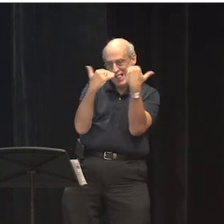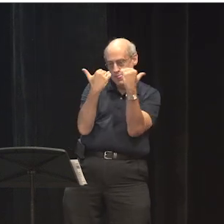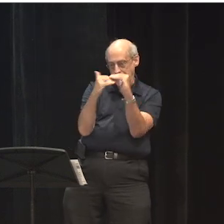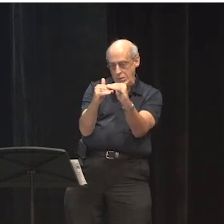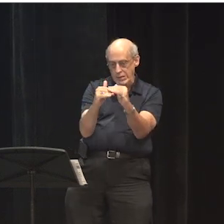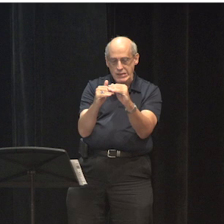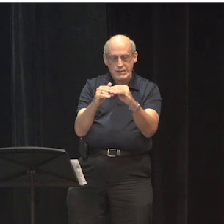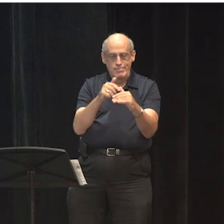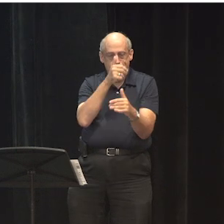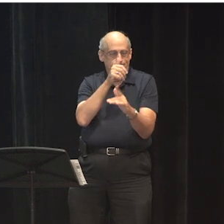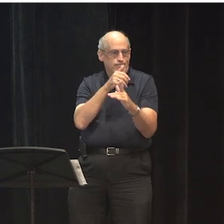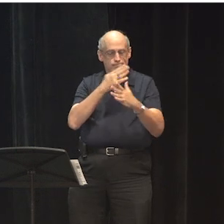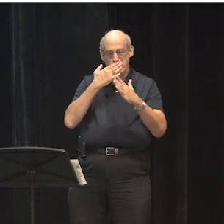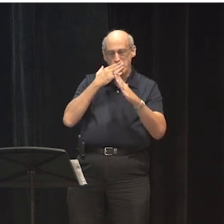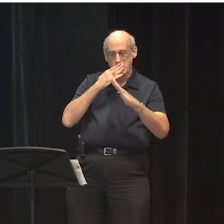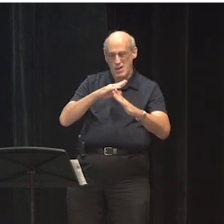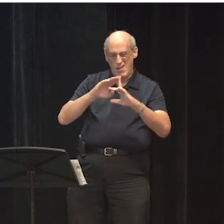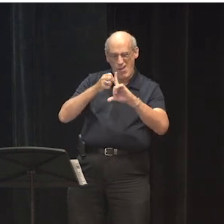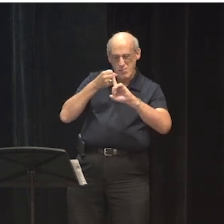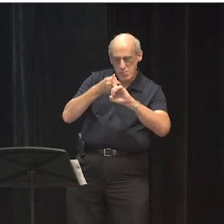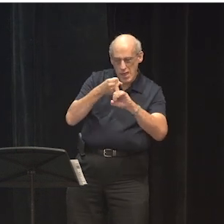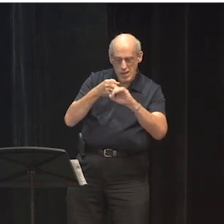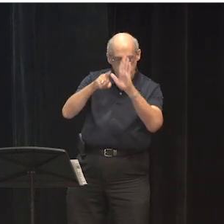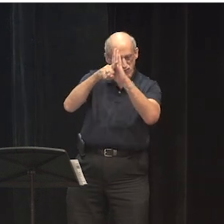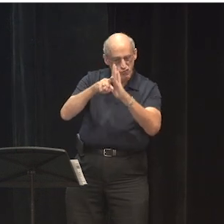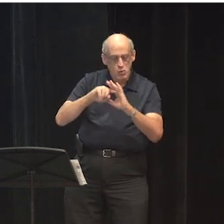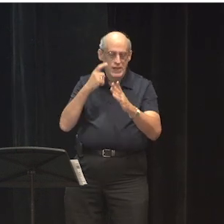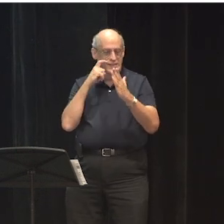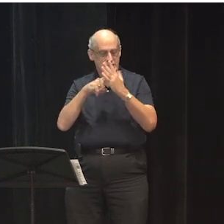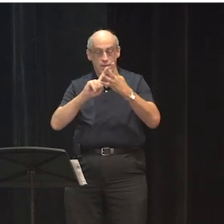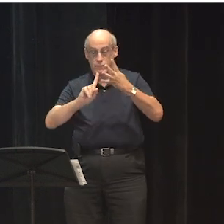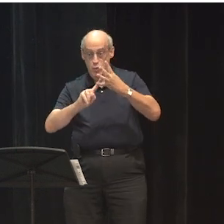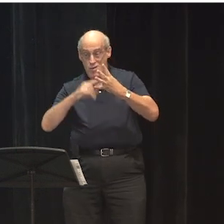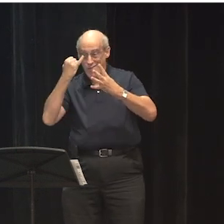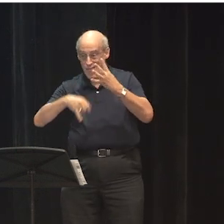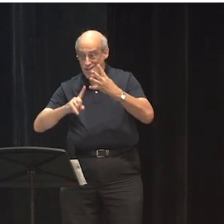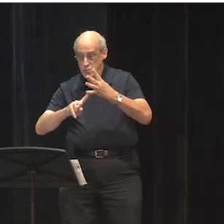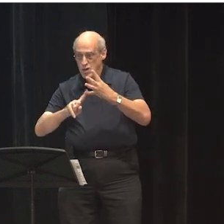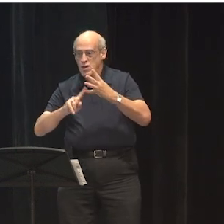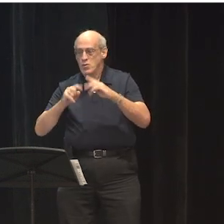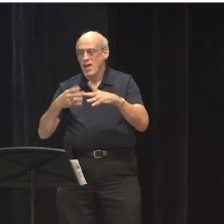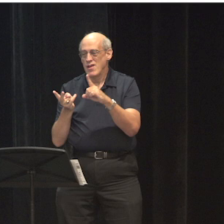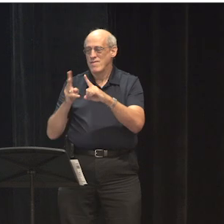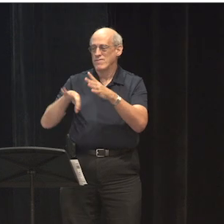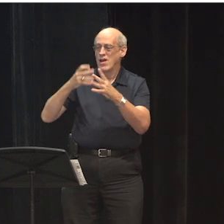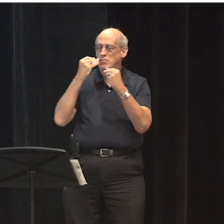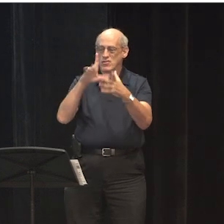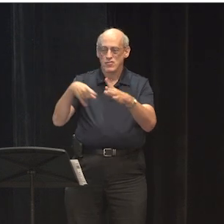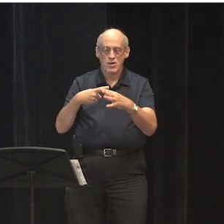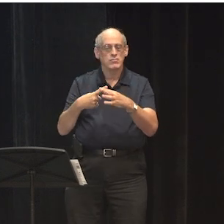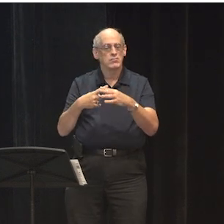significant adverse environmental impacts that have been identified. And fourth, you'll find information about